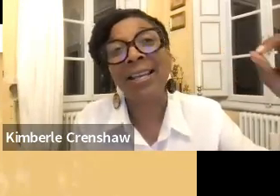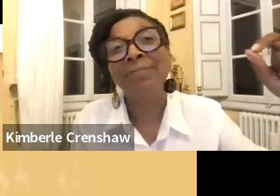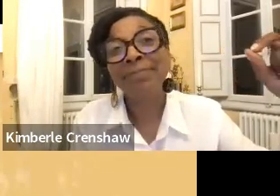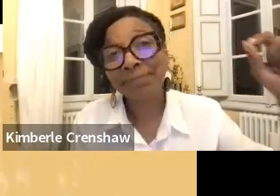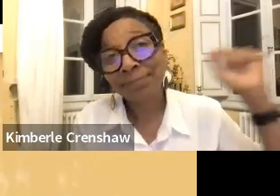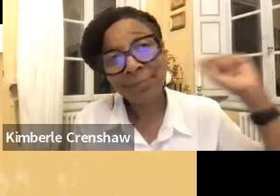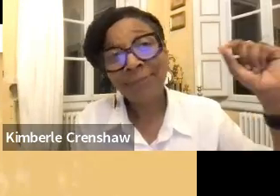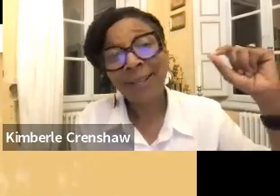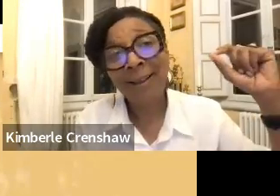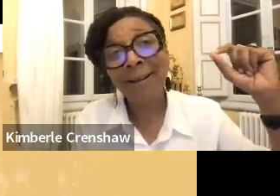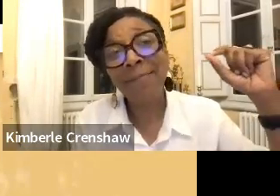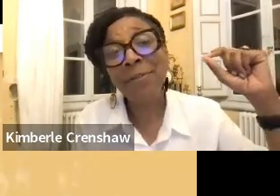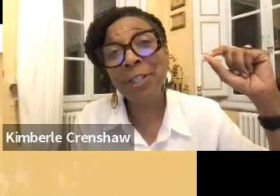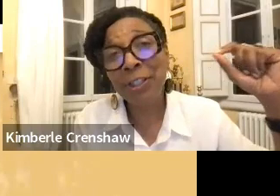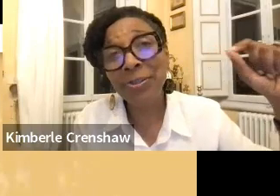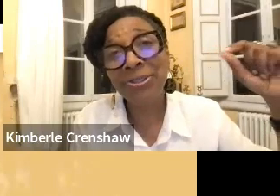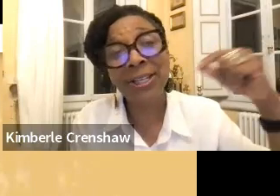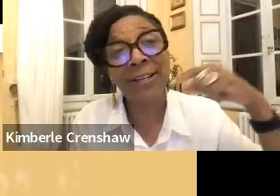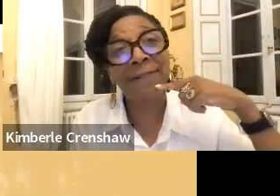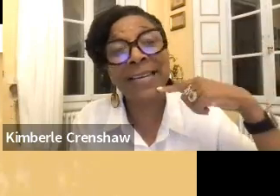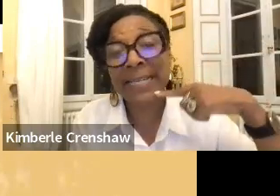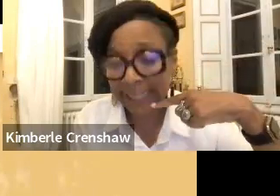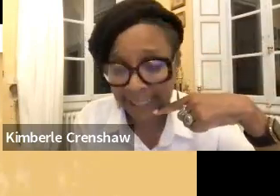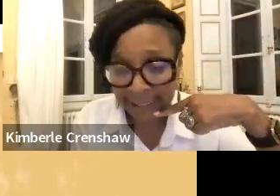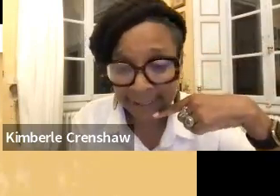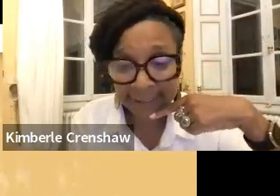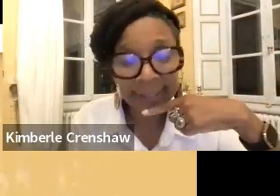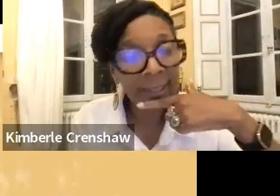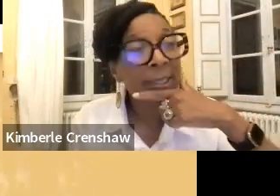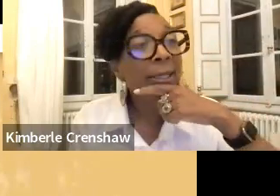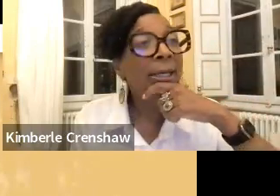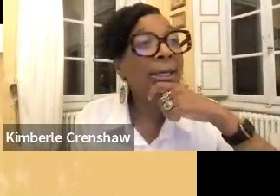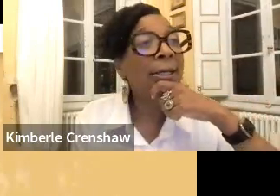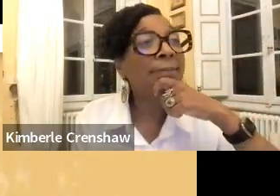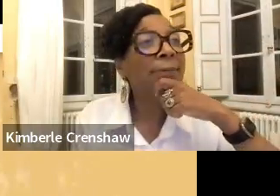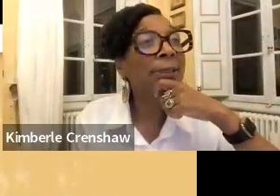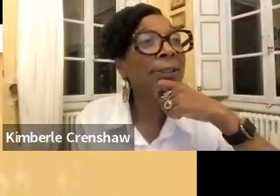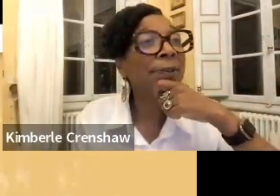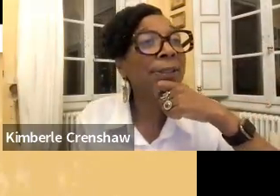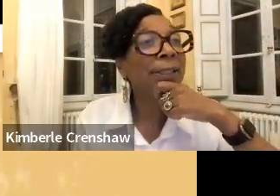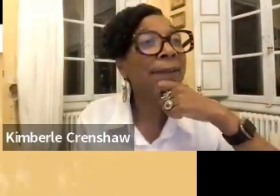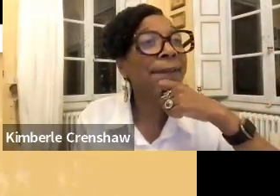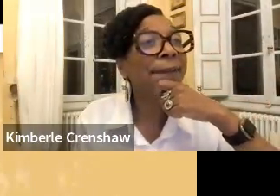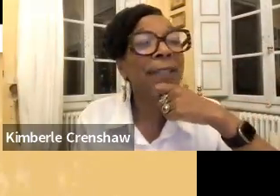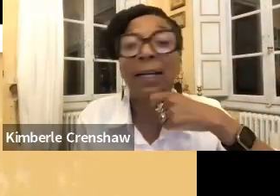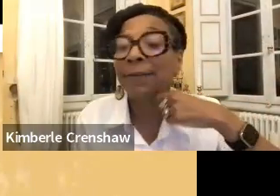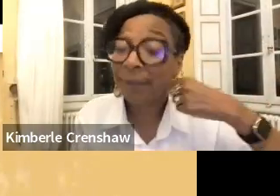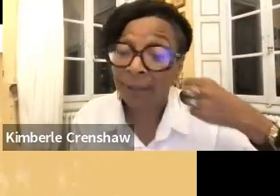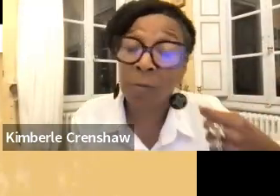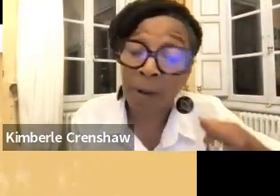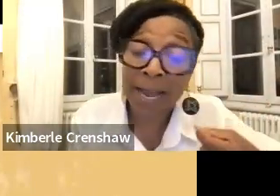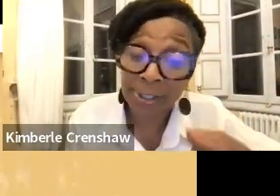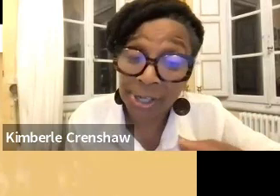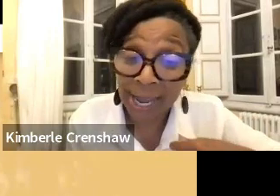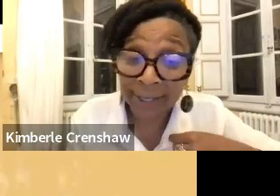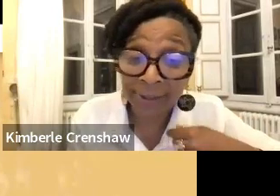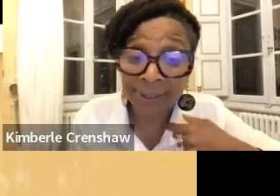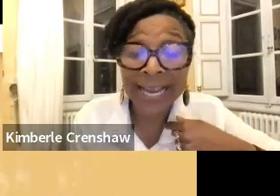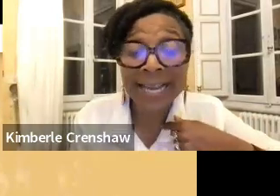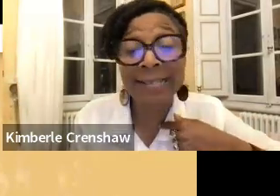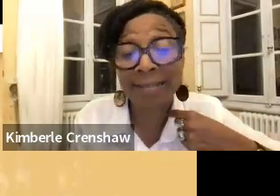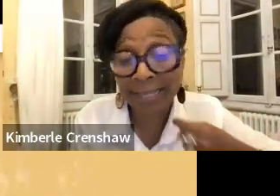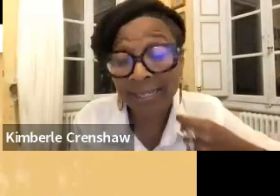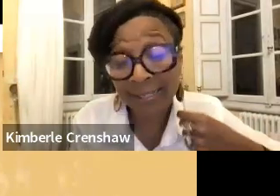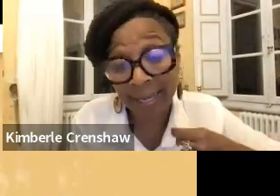the day, the use of innocence, the use of the white